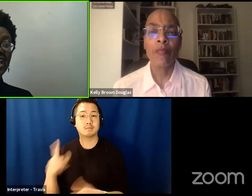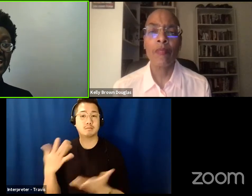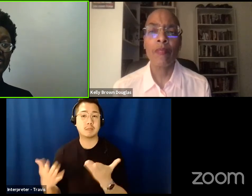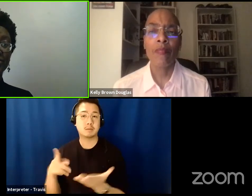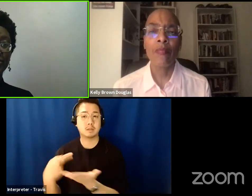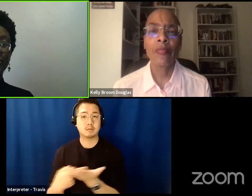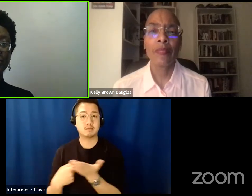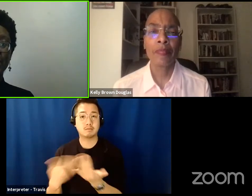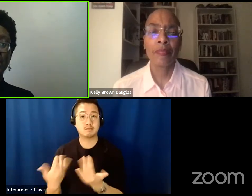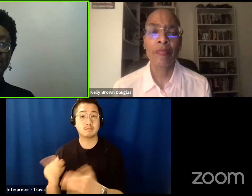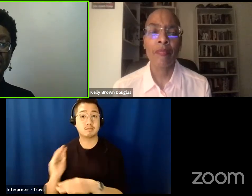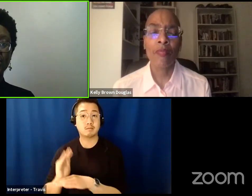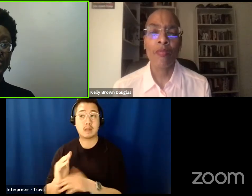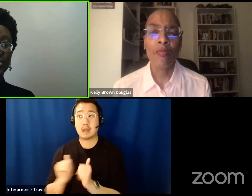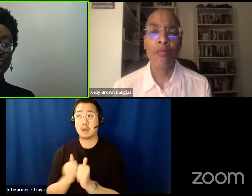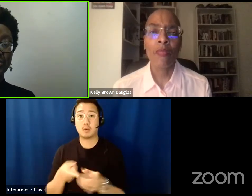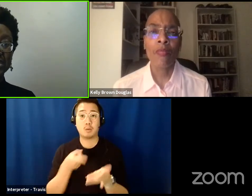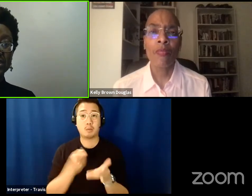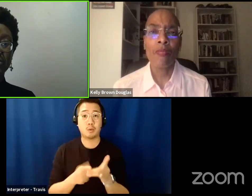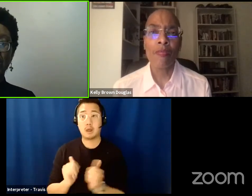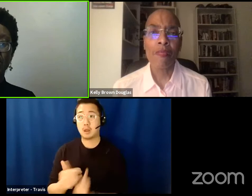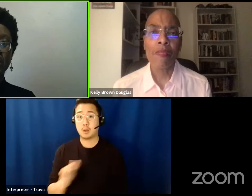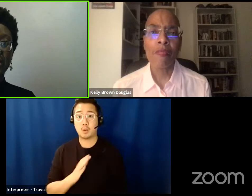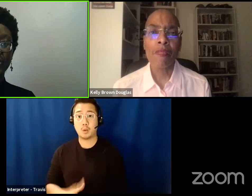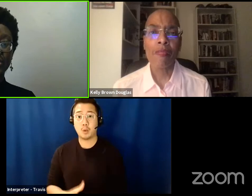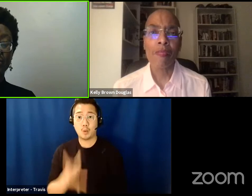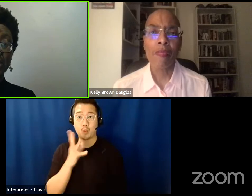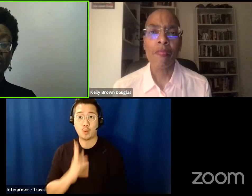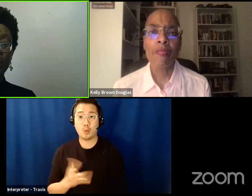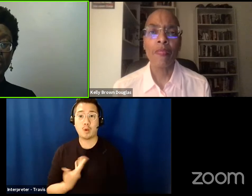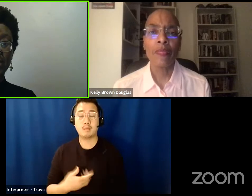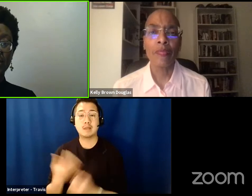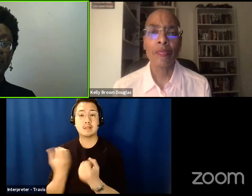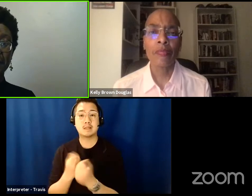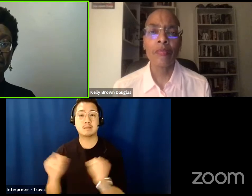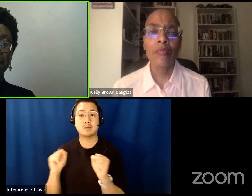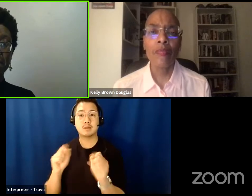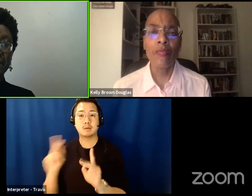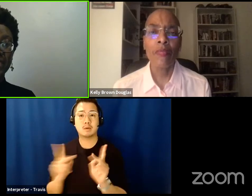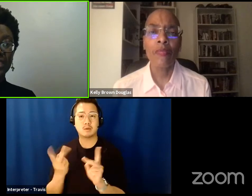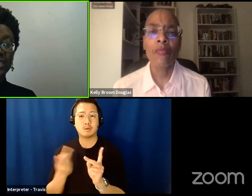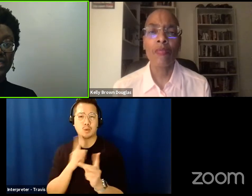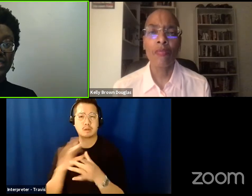are, how do Buddhist and Christian womanist liberation theologies relate to one another?